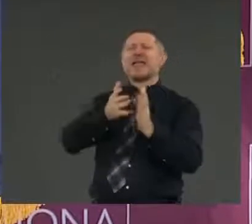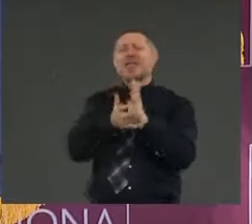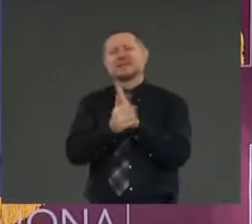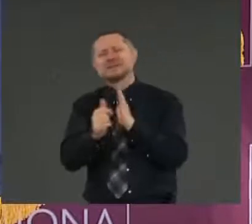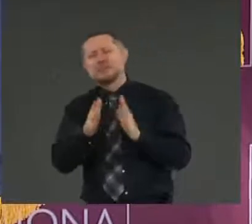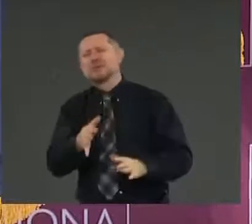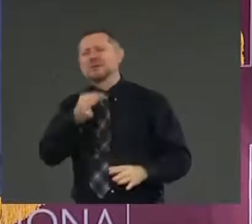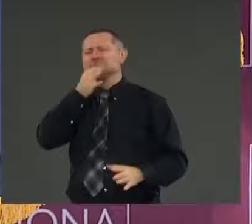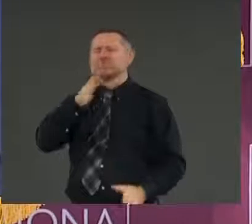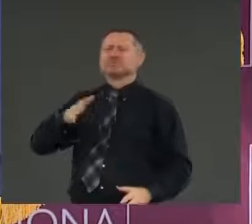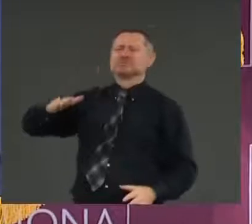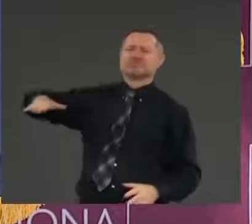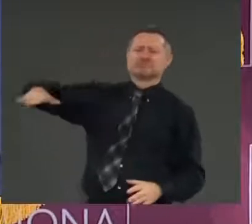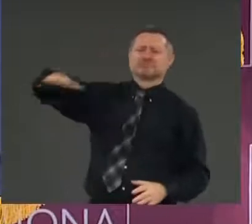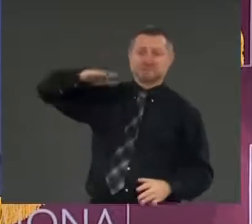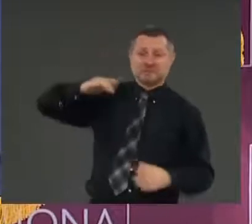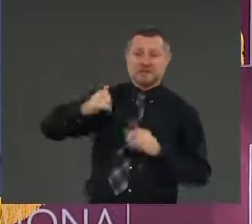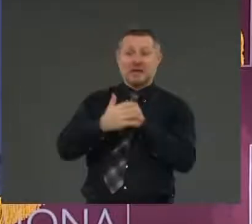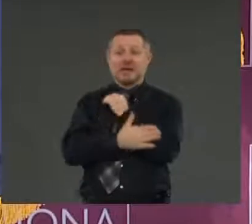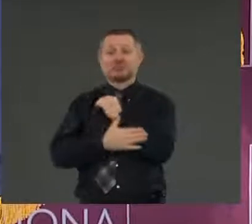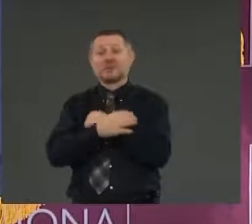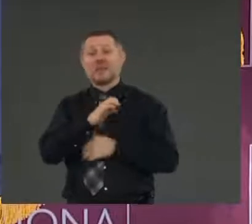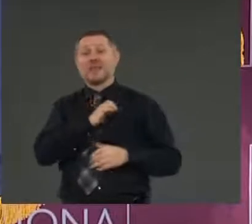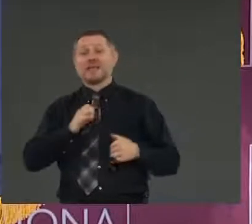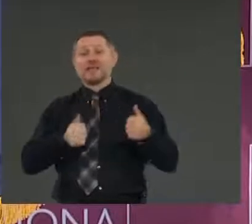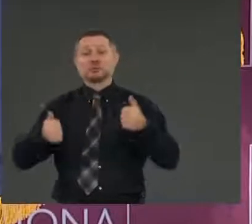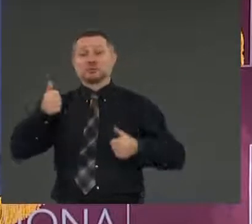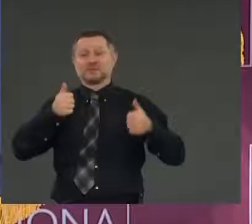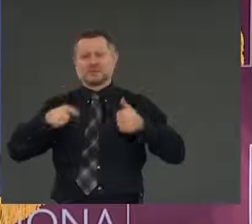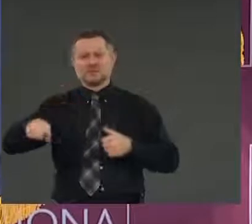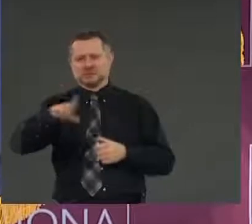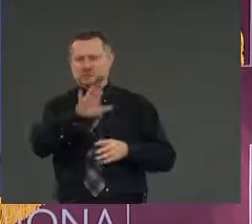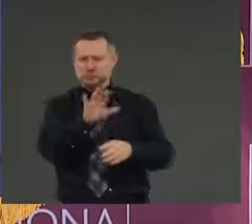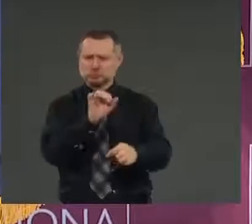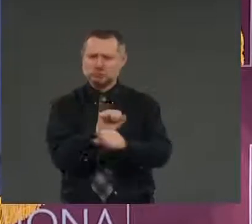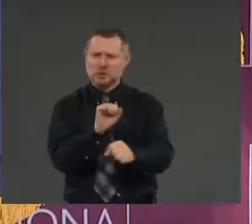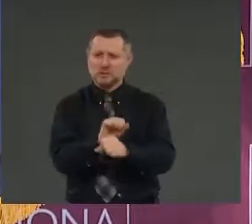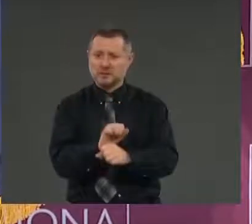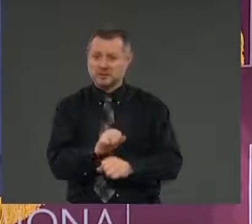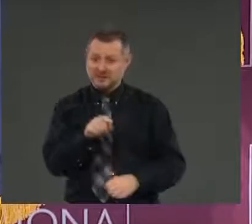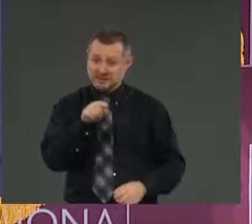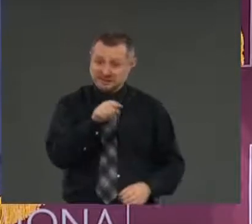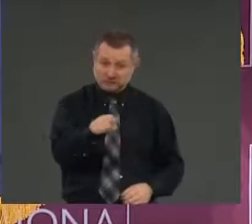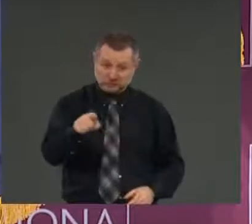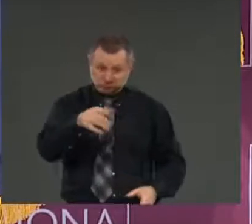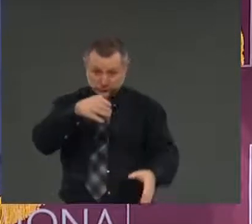county executive may be very good at what they do, but they're not an